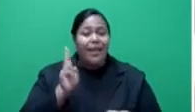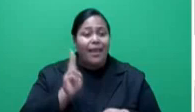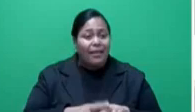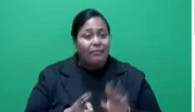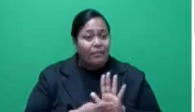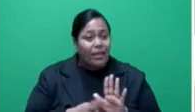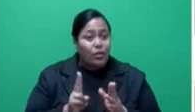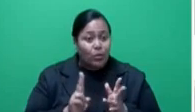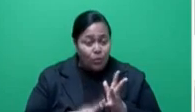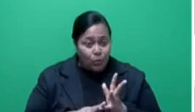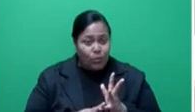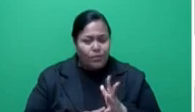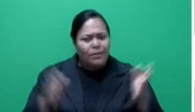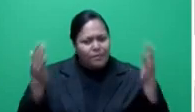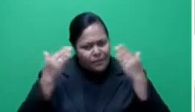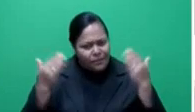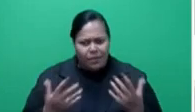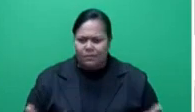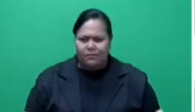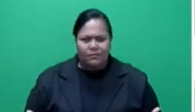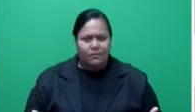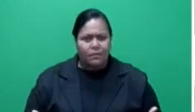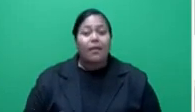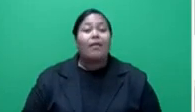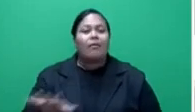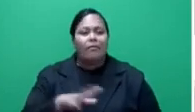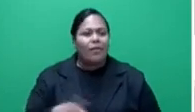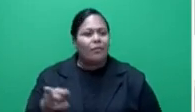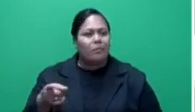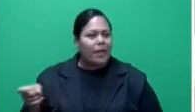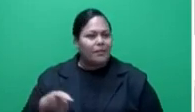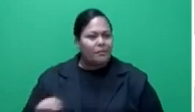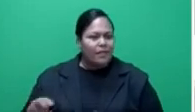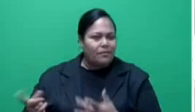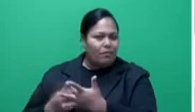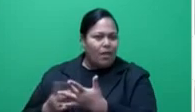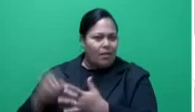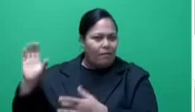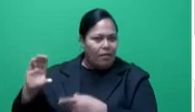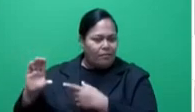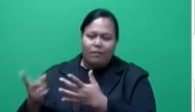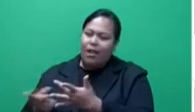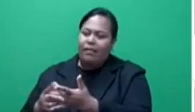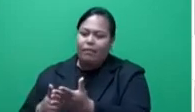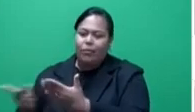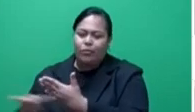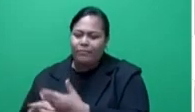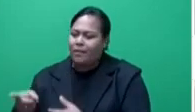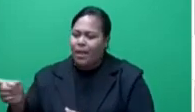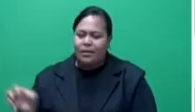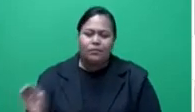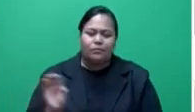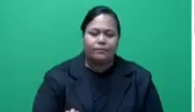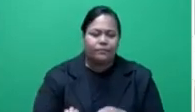obviously, Mr. Speaker, sir, they will cut funding from somewhere else if they're going to stick to their word. Of course, that's assuming they'll get elected.